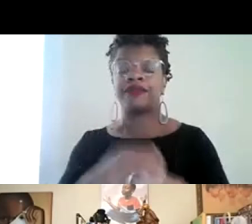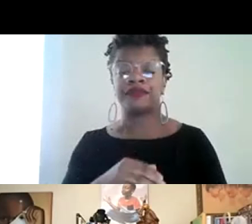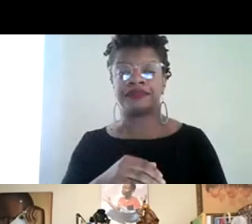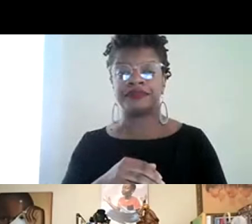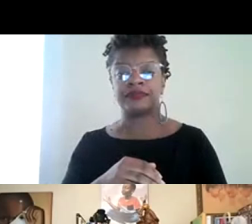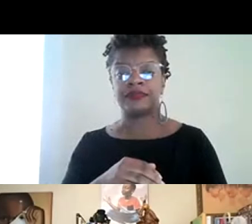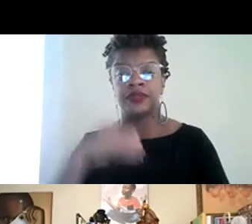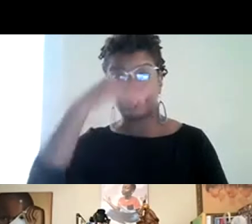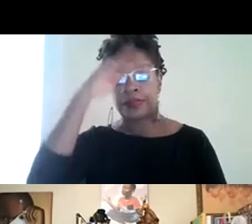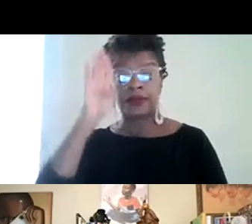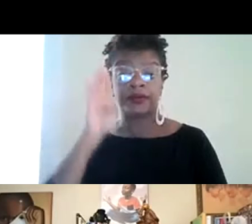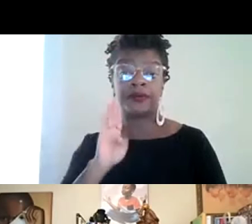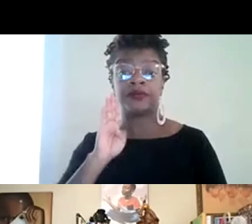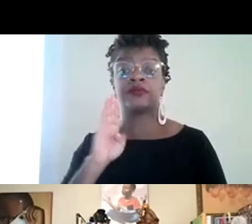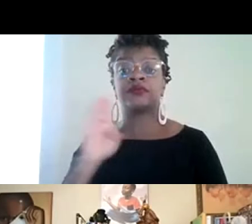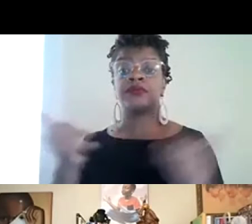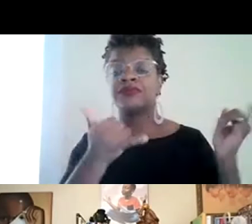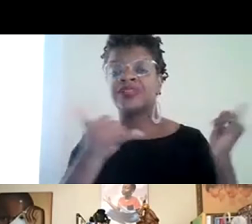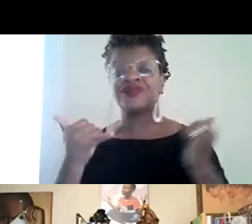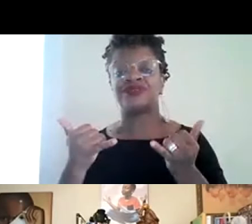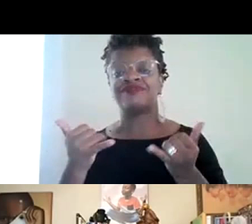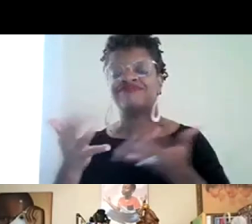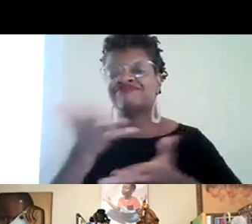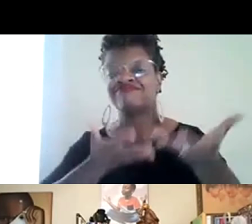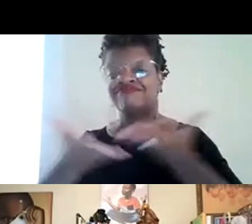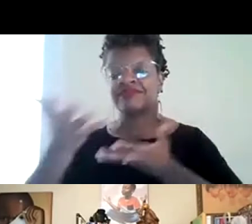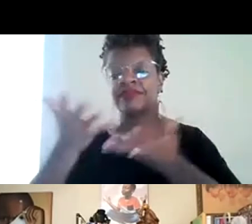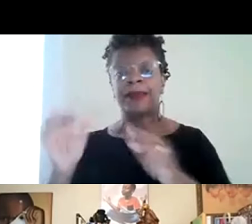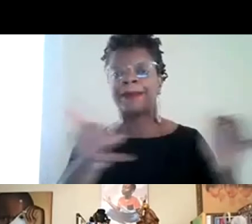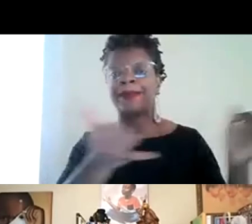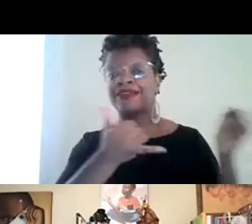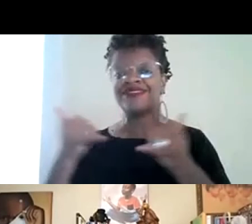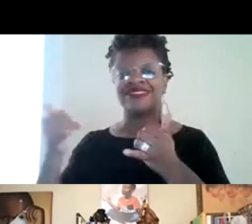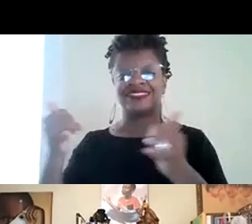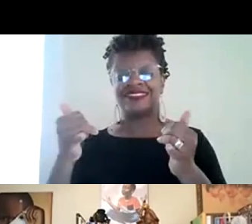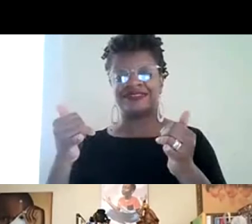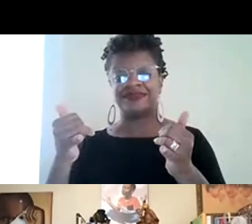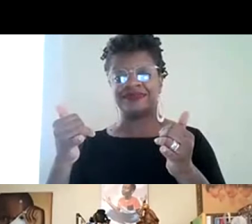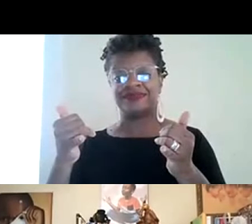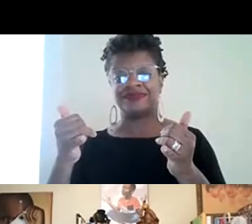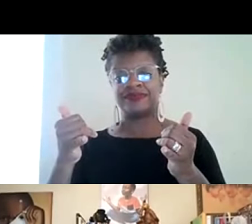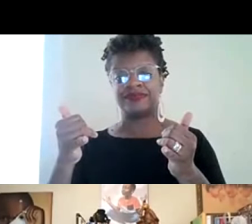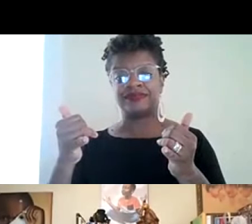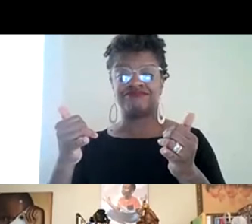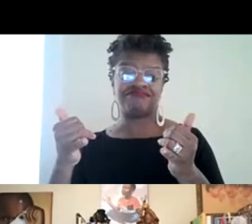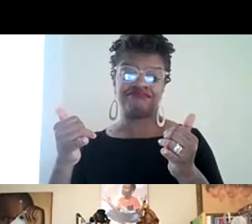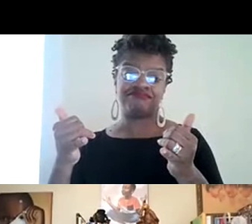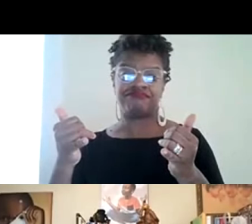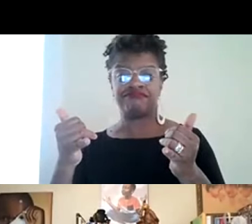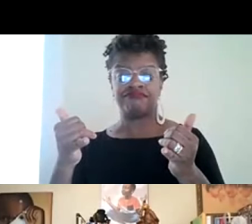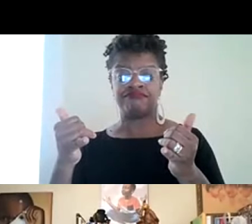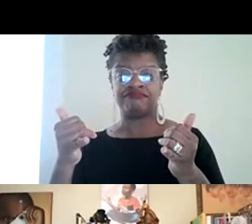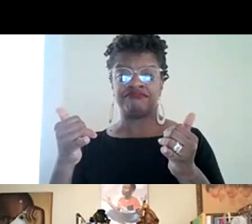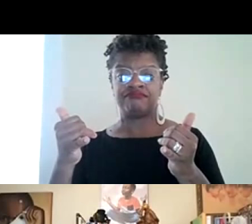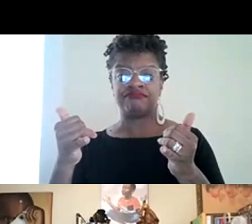children's play, playful expressions, and playfulness is frequently sort of situated